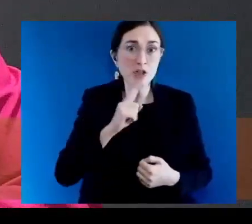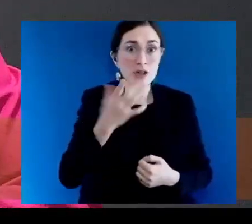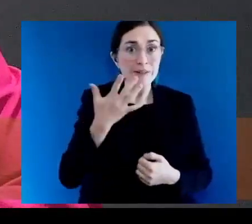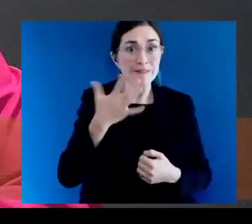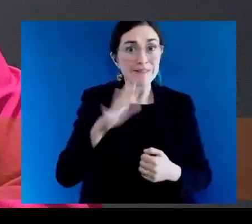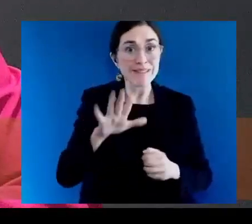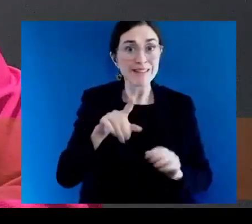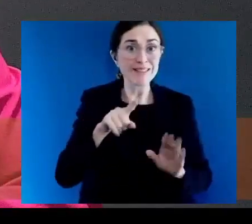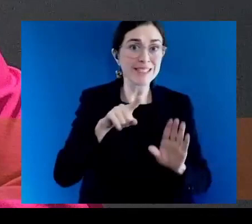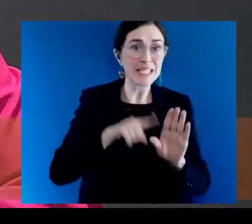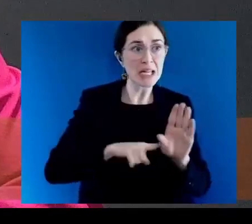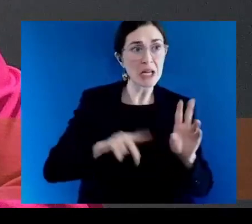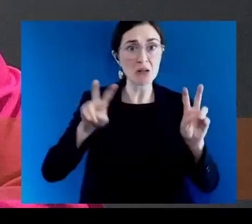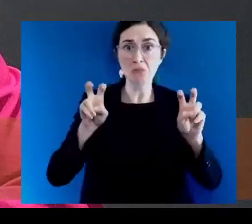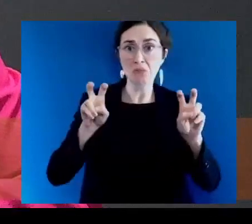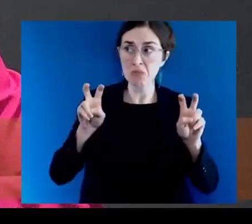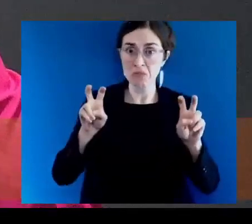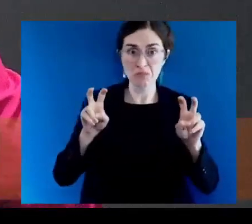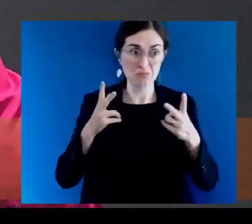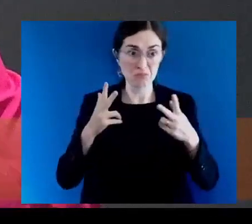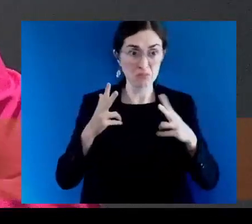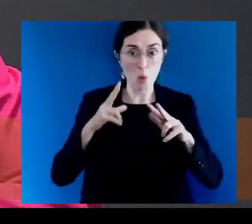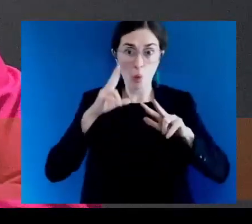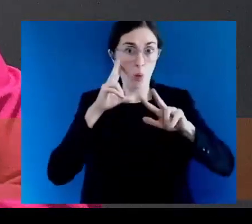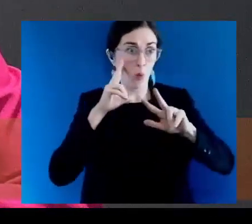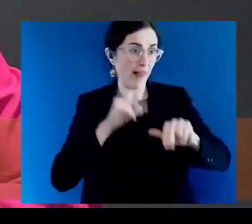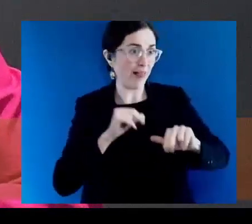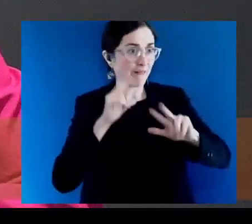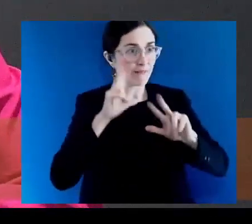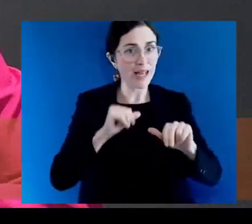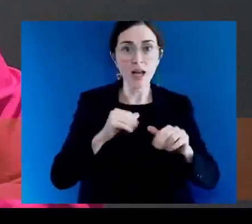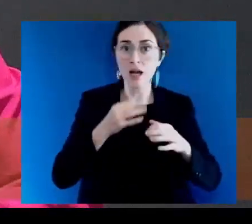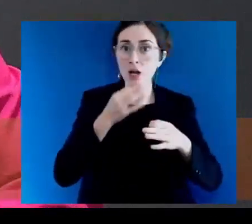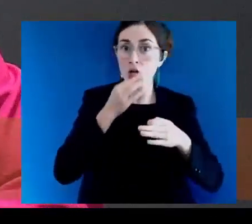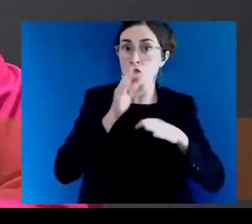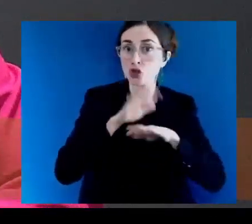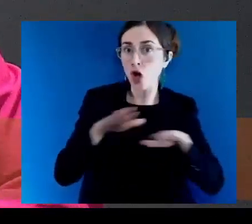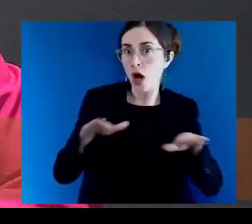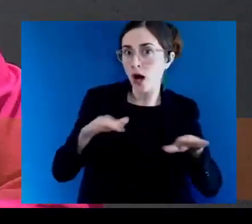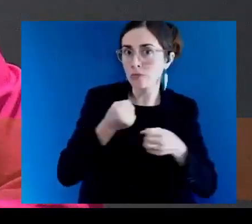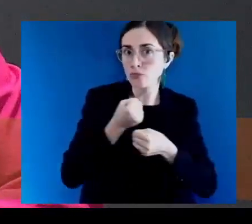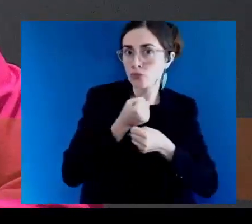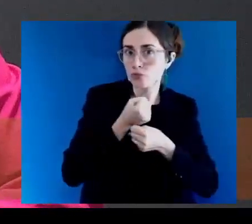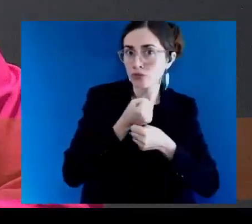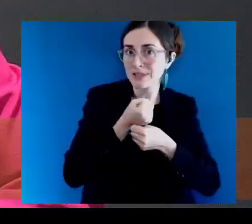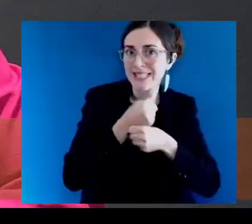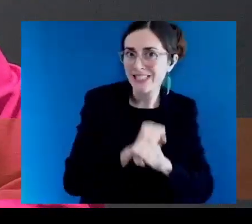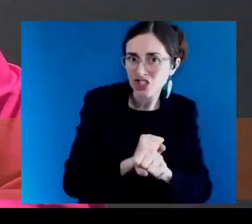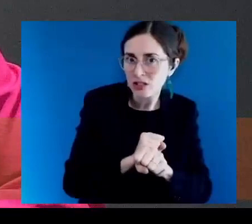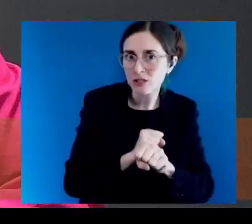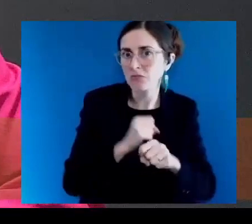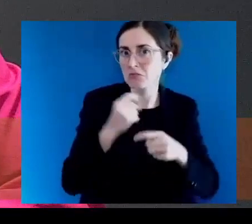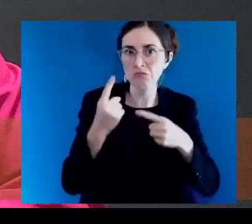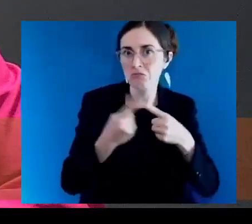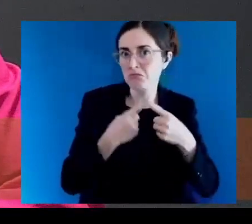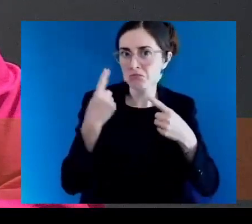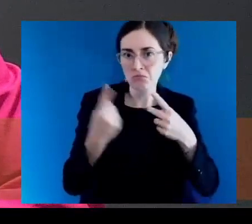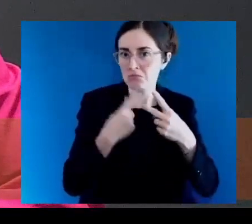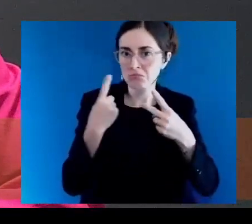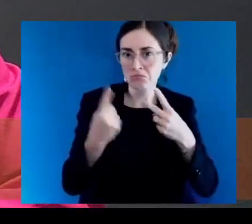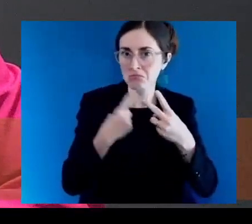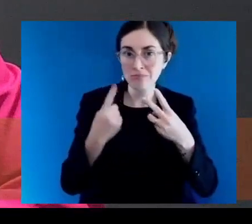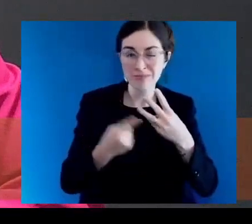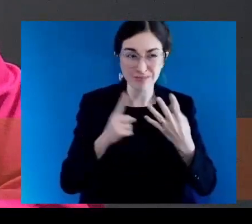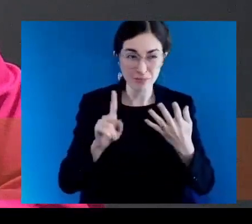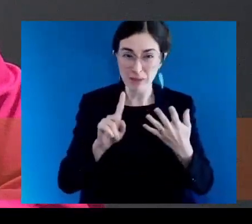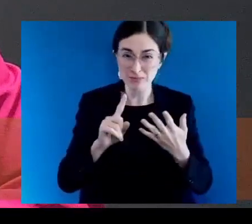protection, child protection, and all of the pipeline effects of